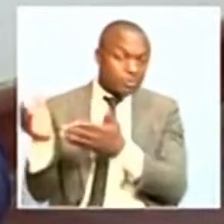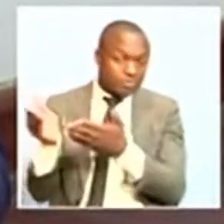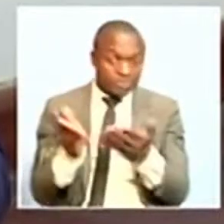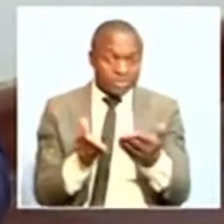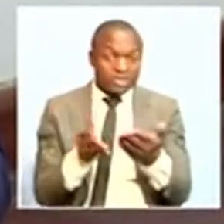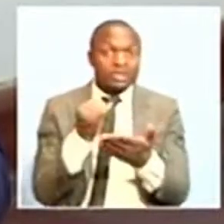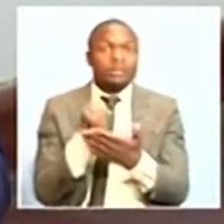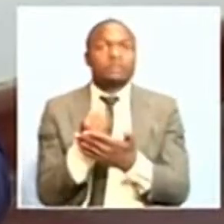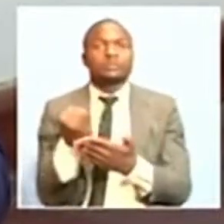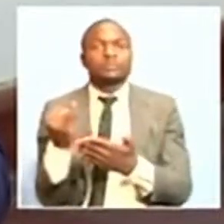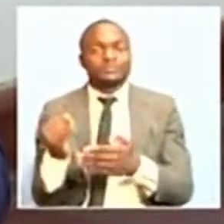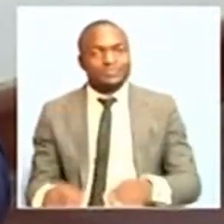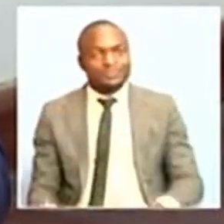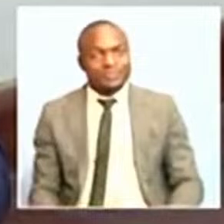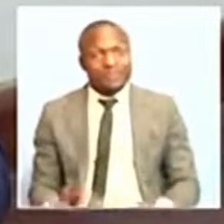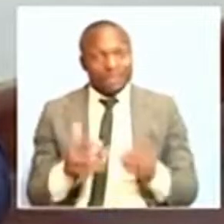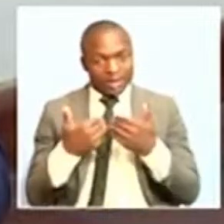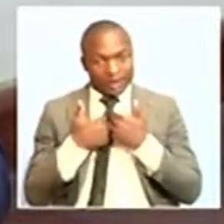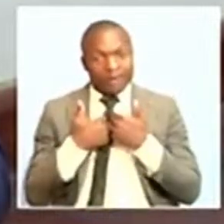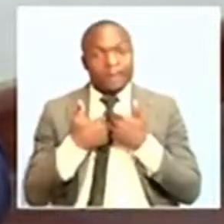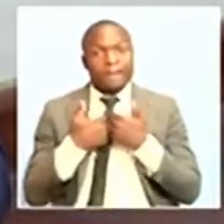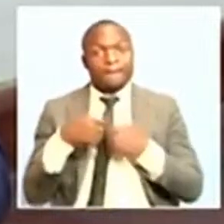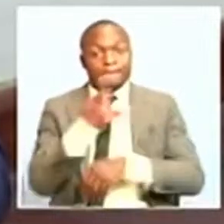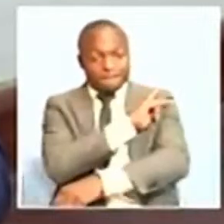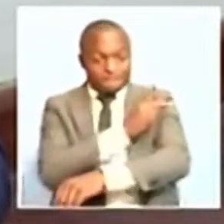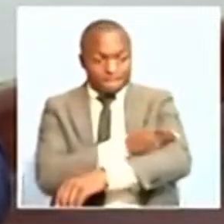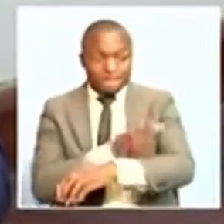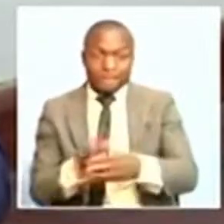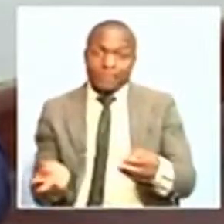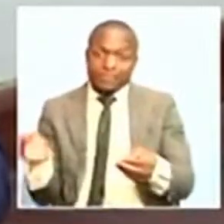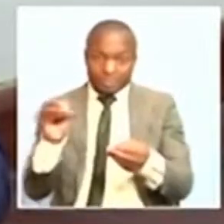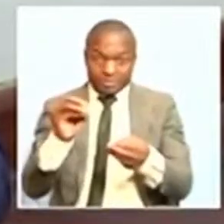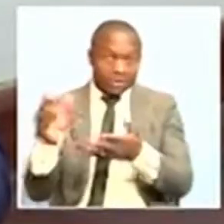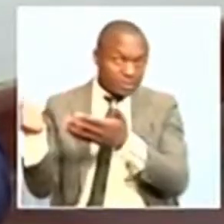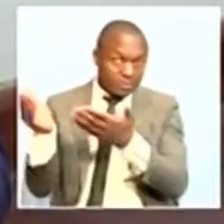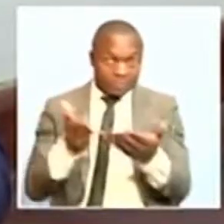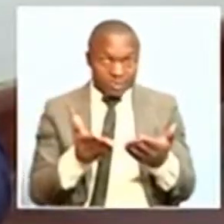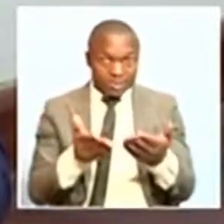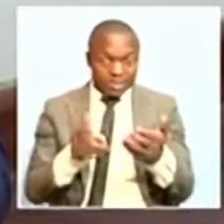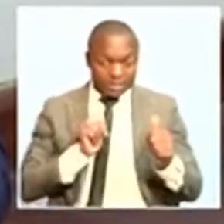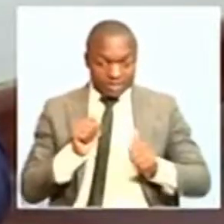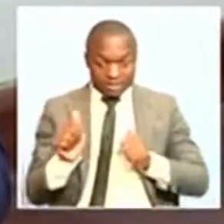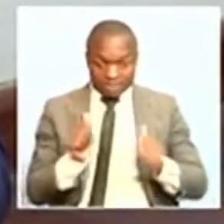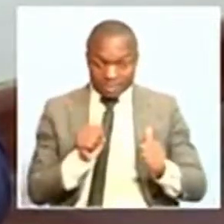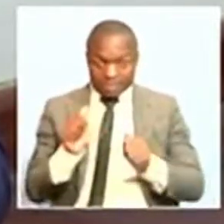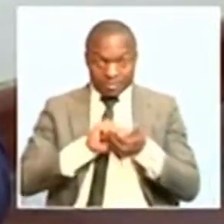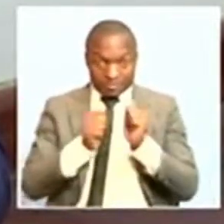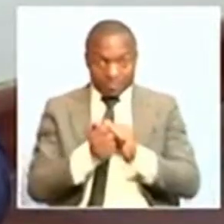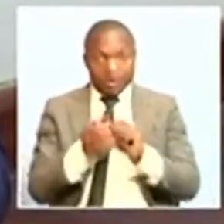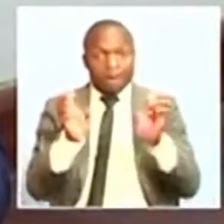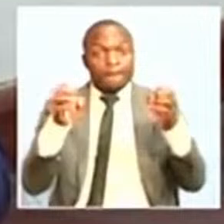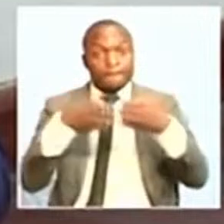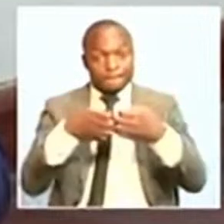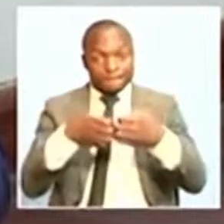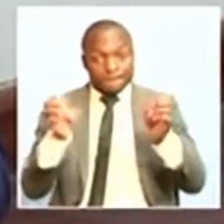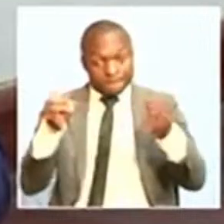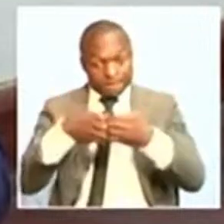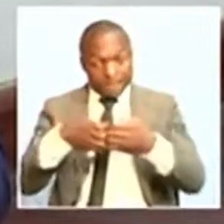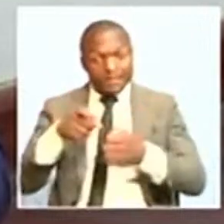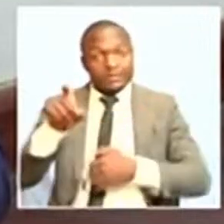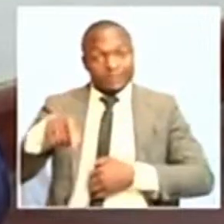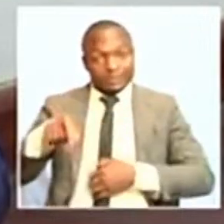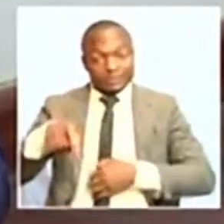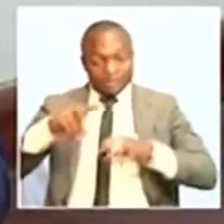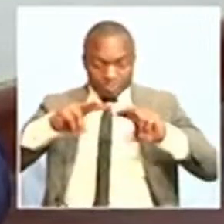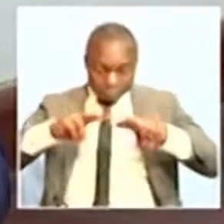that it has the potential to bring out an administrative burden for banks, in that banks would need to